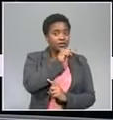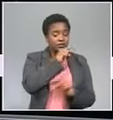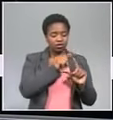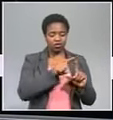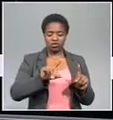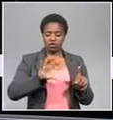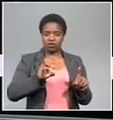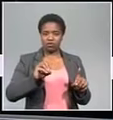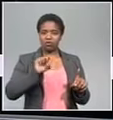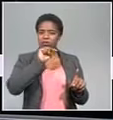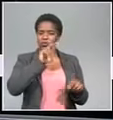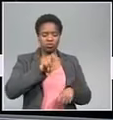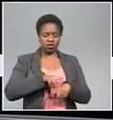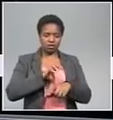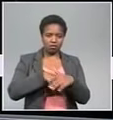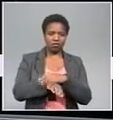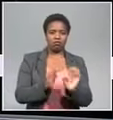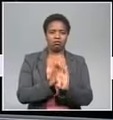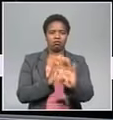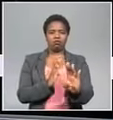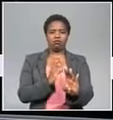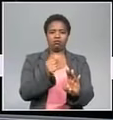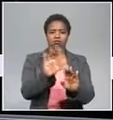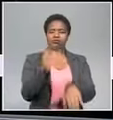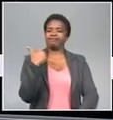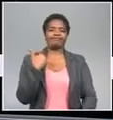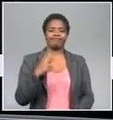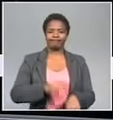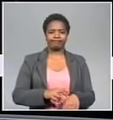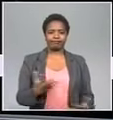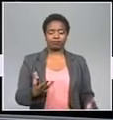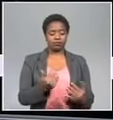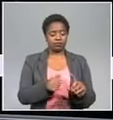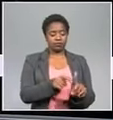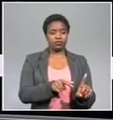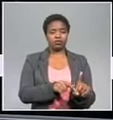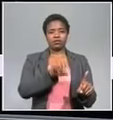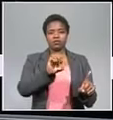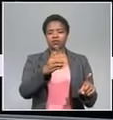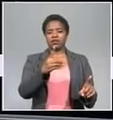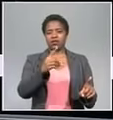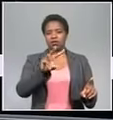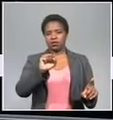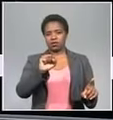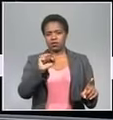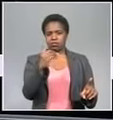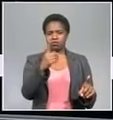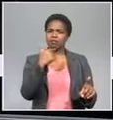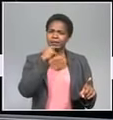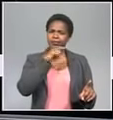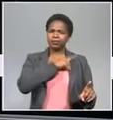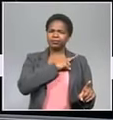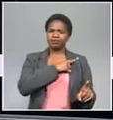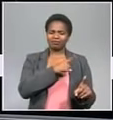Rand to 500,000 Rand. During a briefing, the Revenue Collectors Commissioner Edward Kiswetter also explained how he wants to lift the spirits of